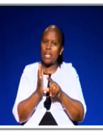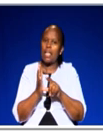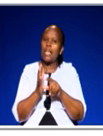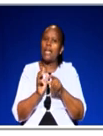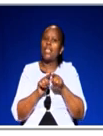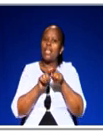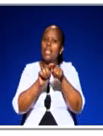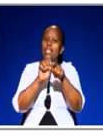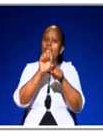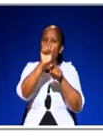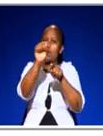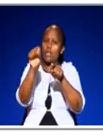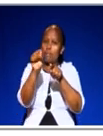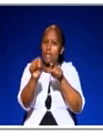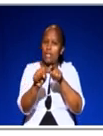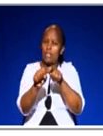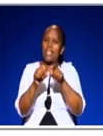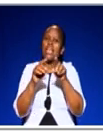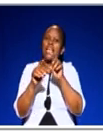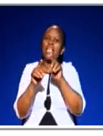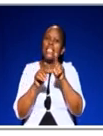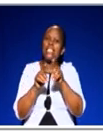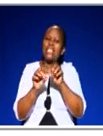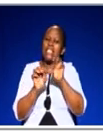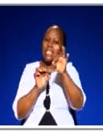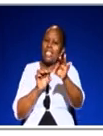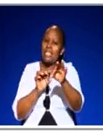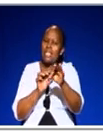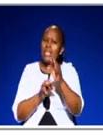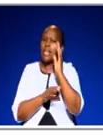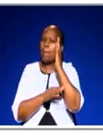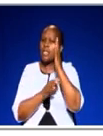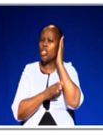displacement, which is distance in a particular direction;